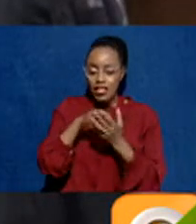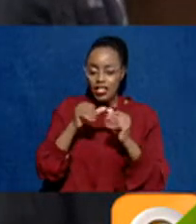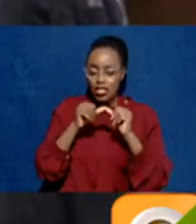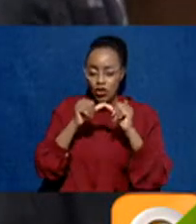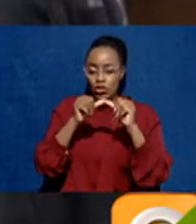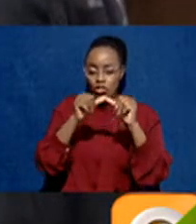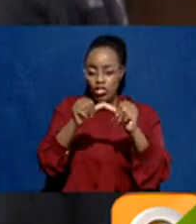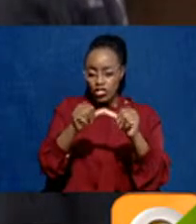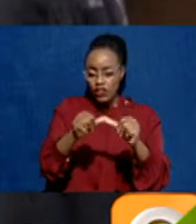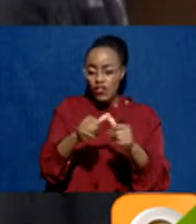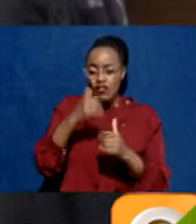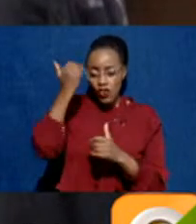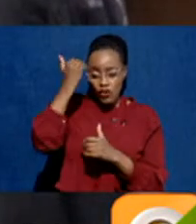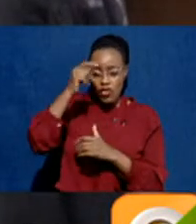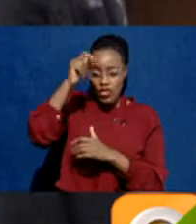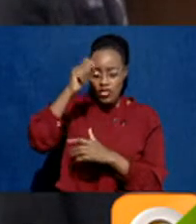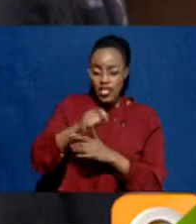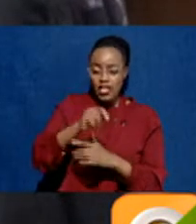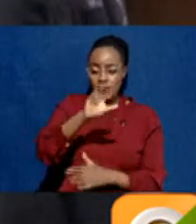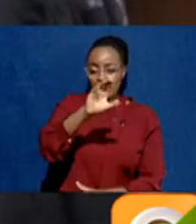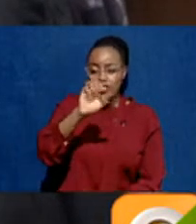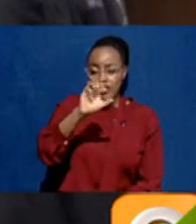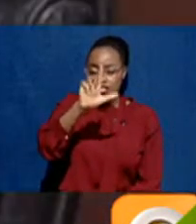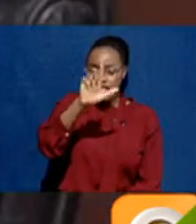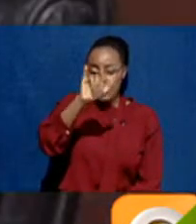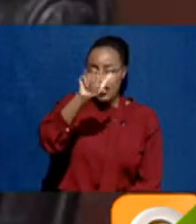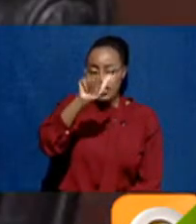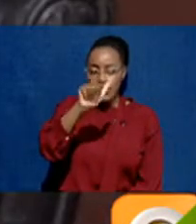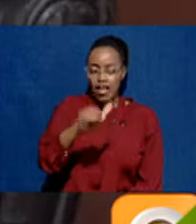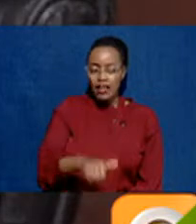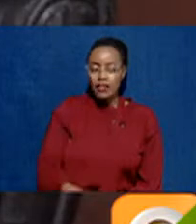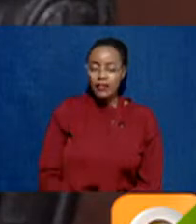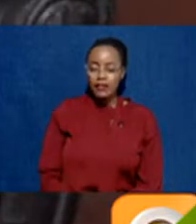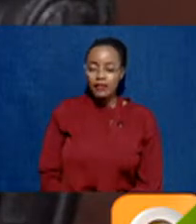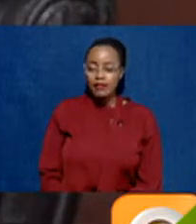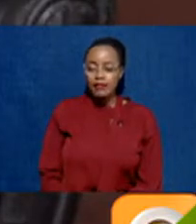ongoing before Judge Cecilia Githua. Mary Mwoki, Citizen TV.